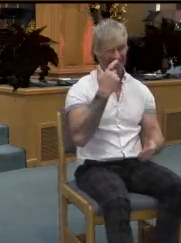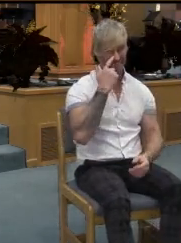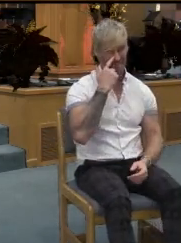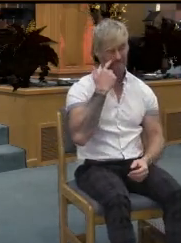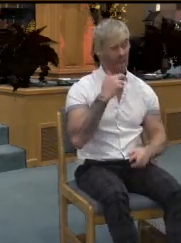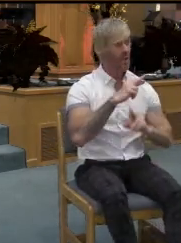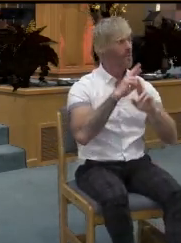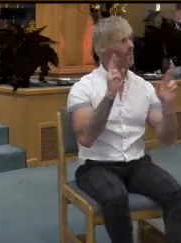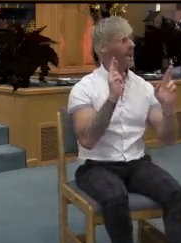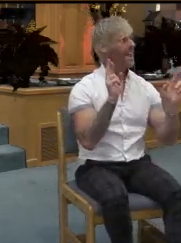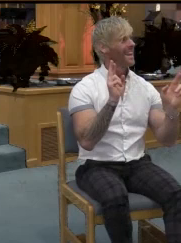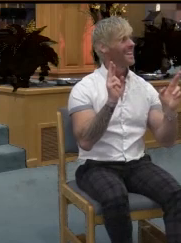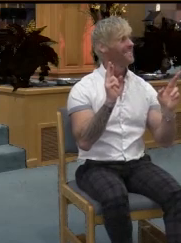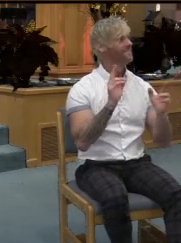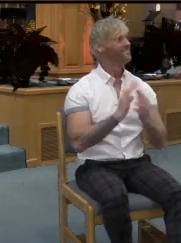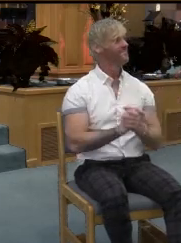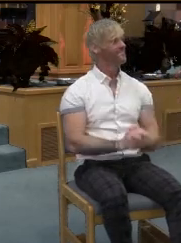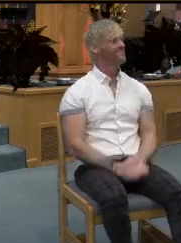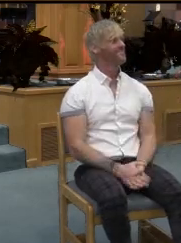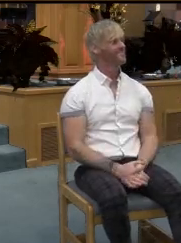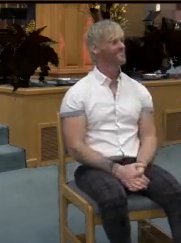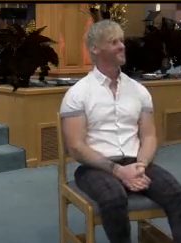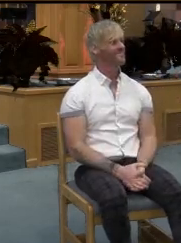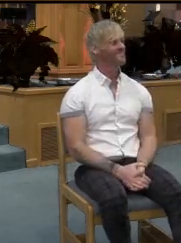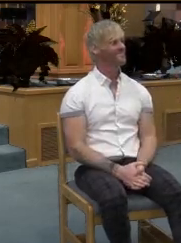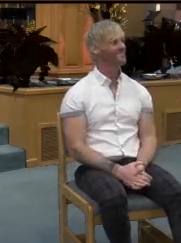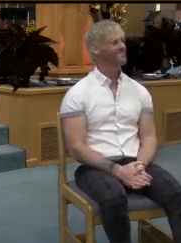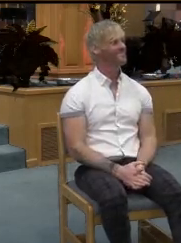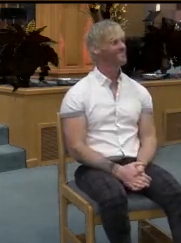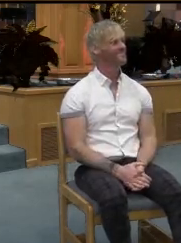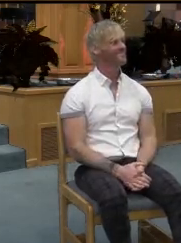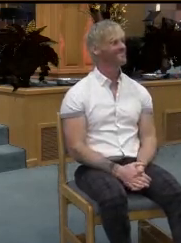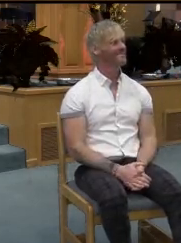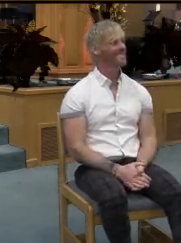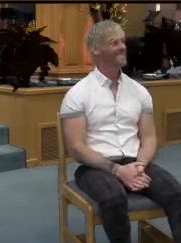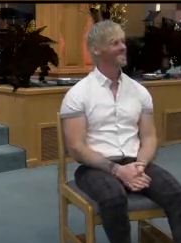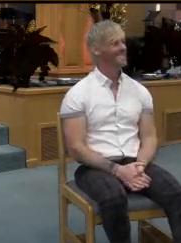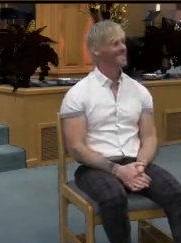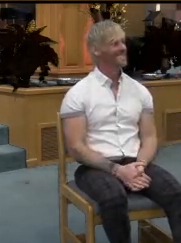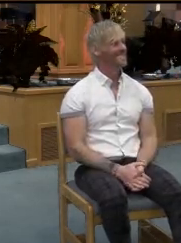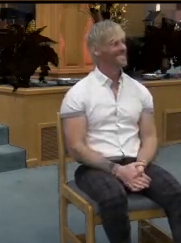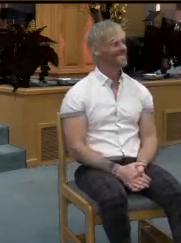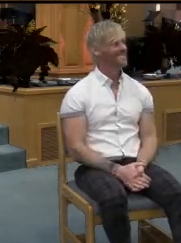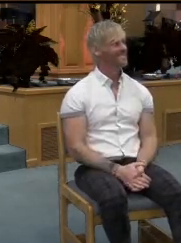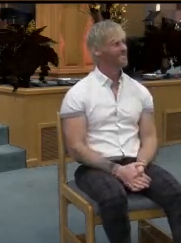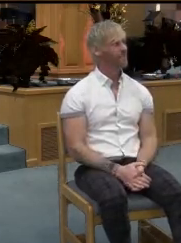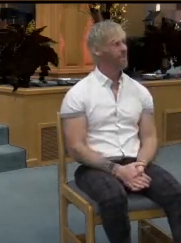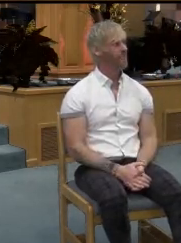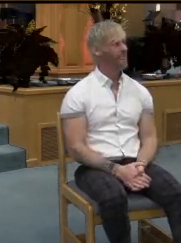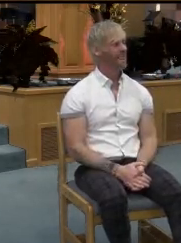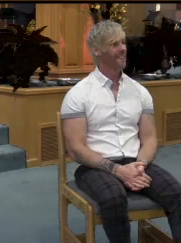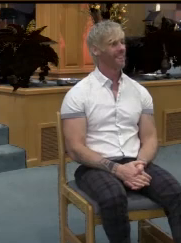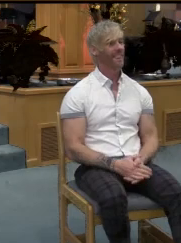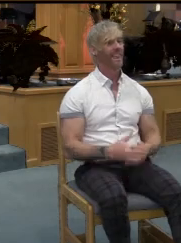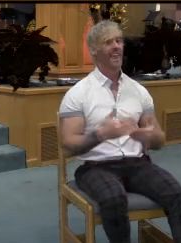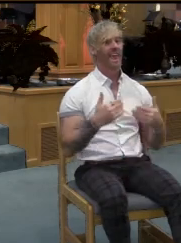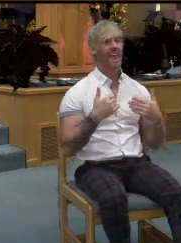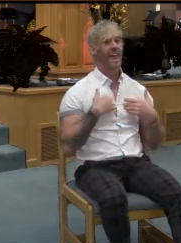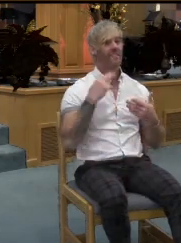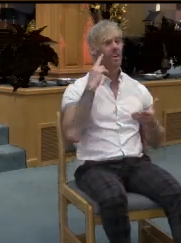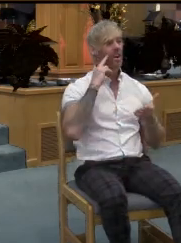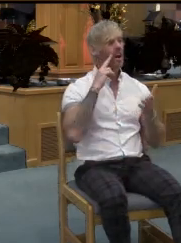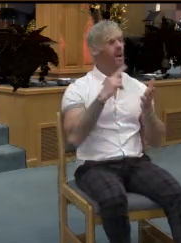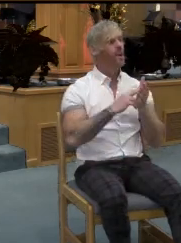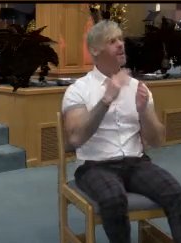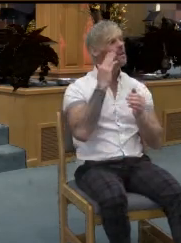Robbie? Limber your finger up there to hit these buttons. Here we go. Got your sermon notes? Realizing and accepting